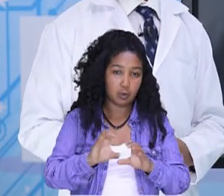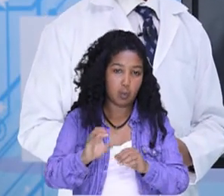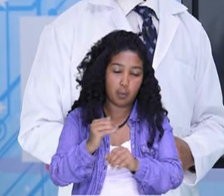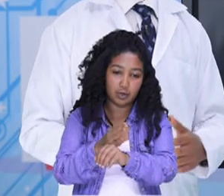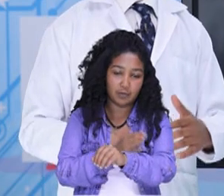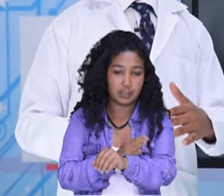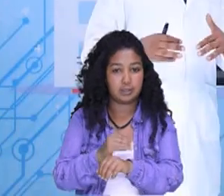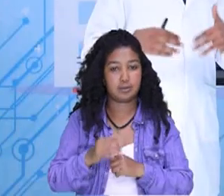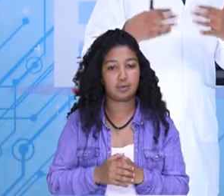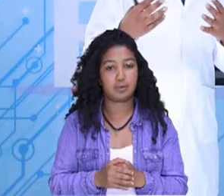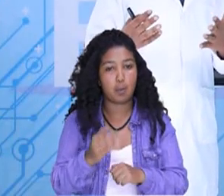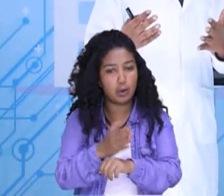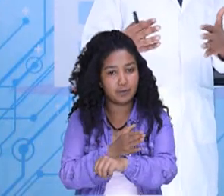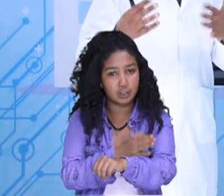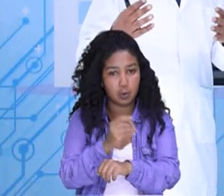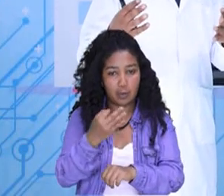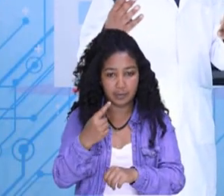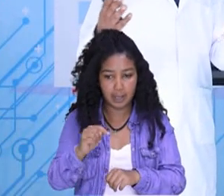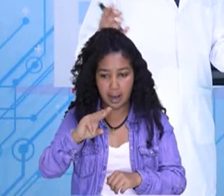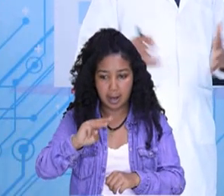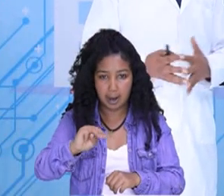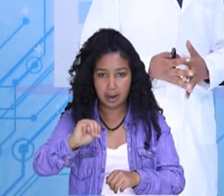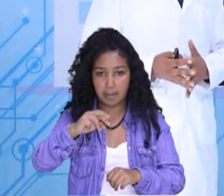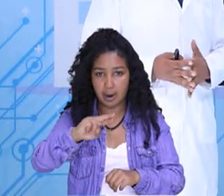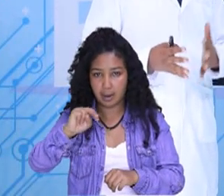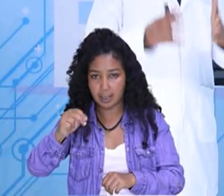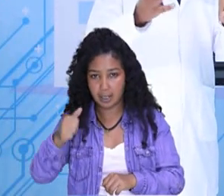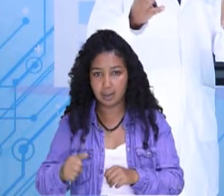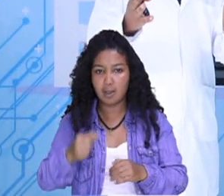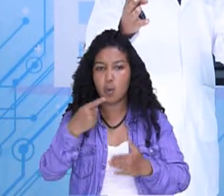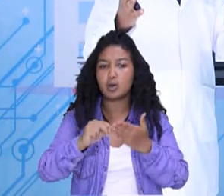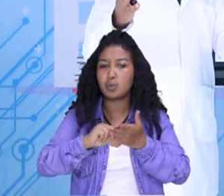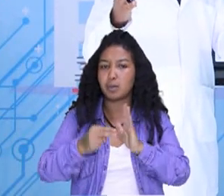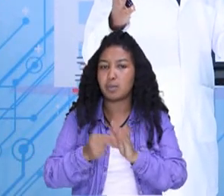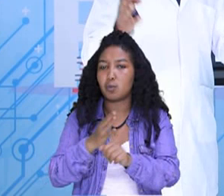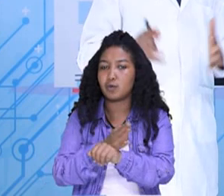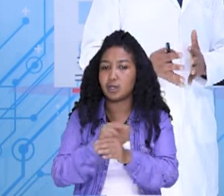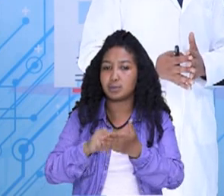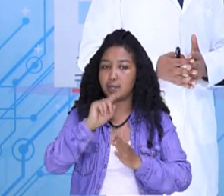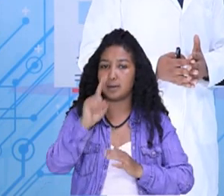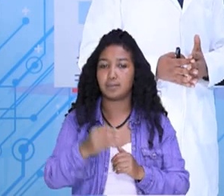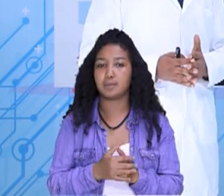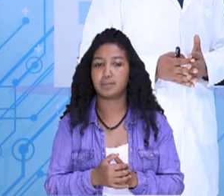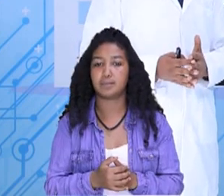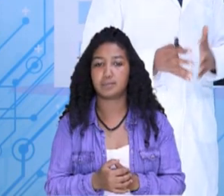post-transcriptional process, which is modification of mRNA. What do we mean by modification?